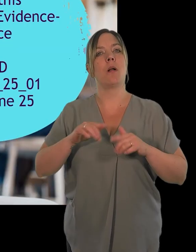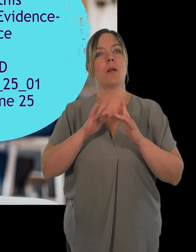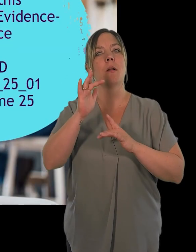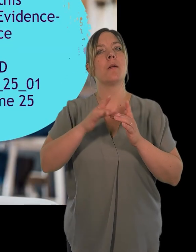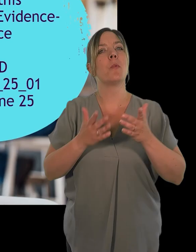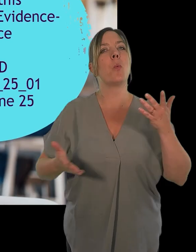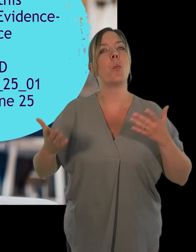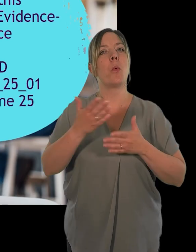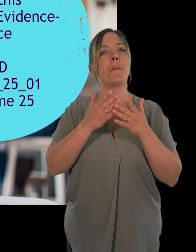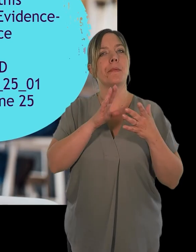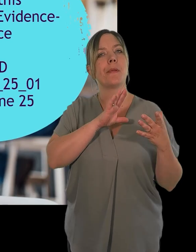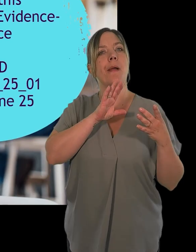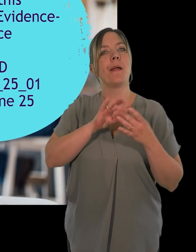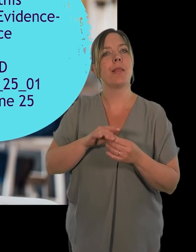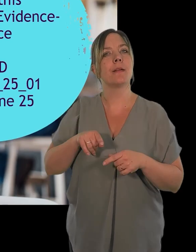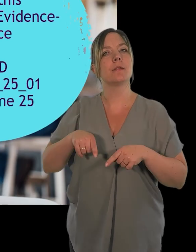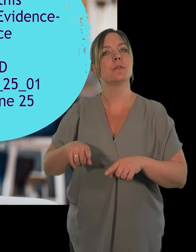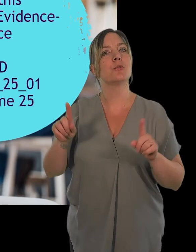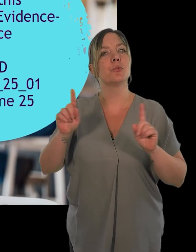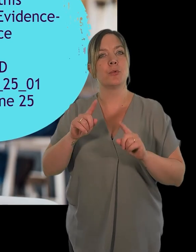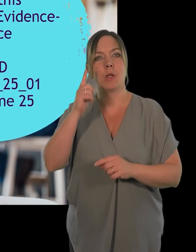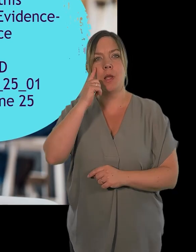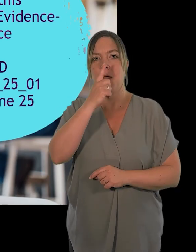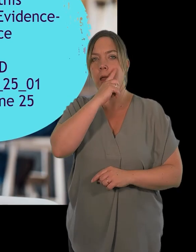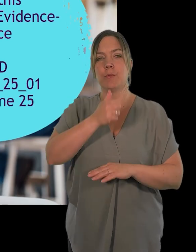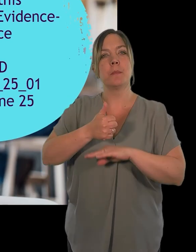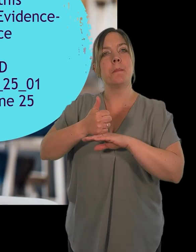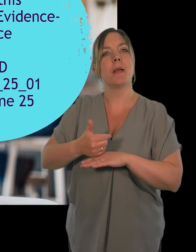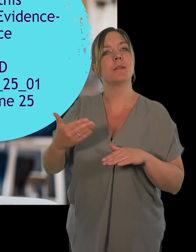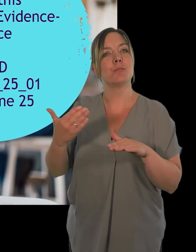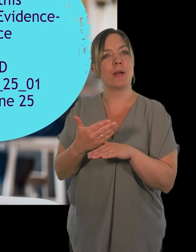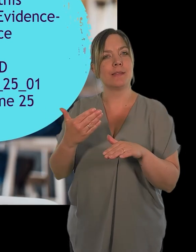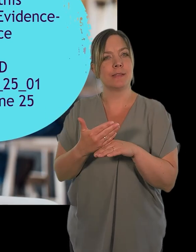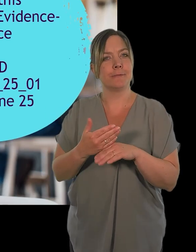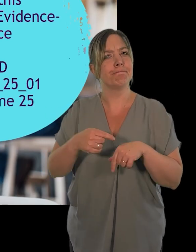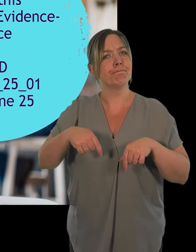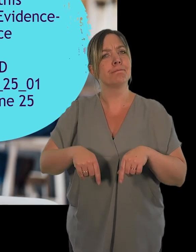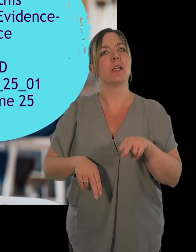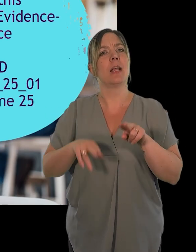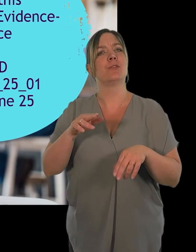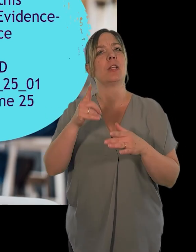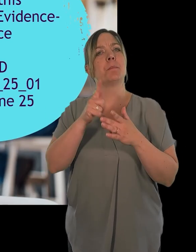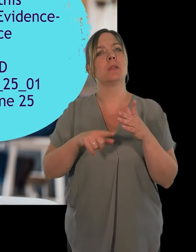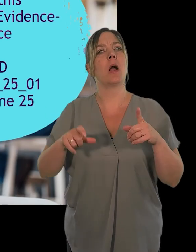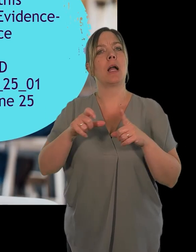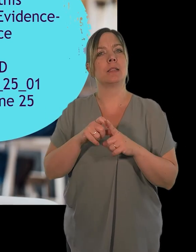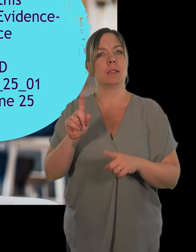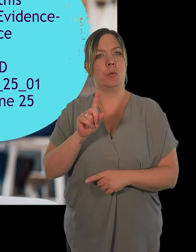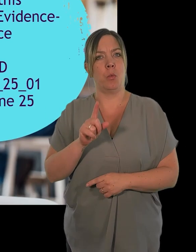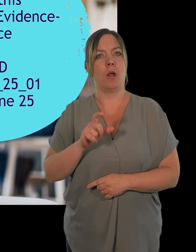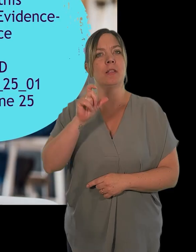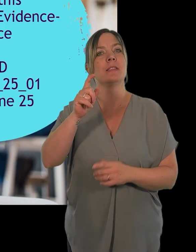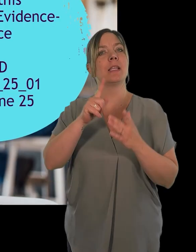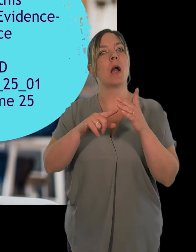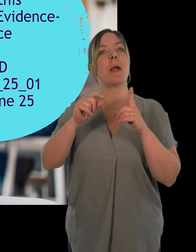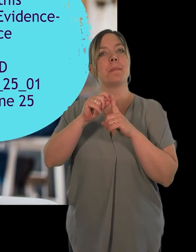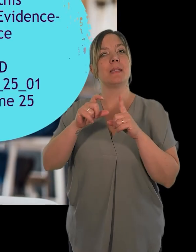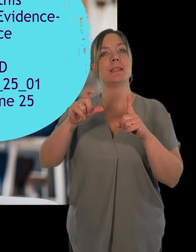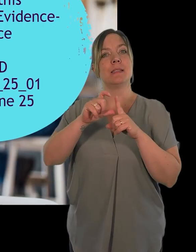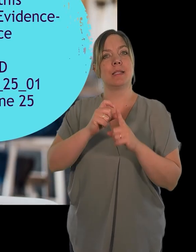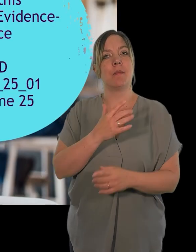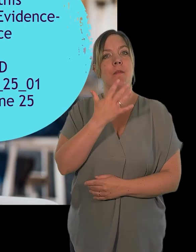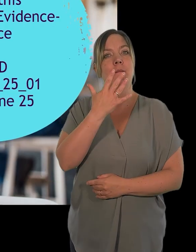Hello and welcome to this webinar for evidence-based practice. The assessment ID